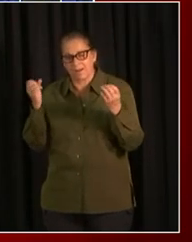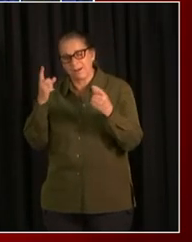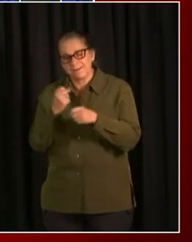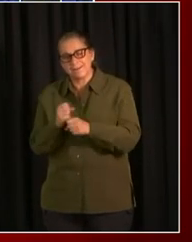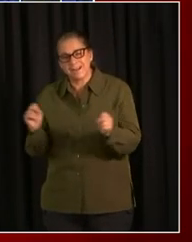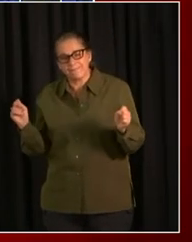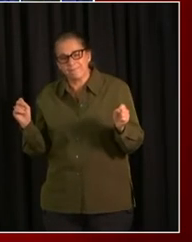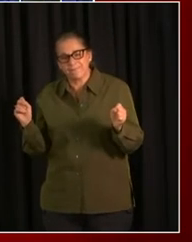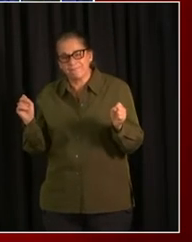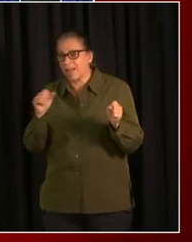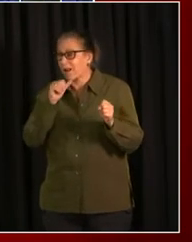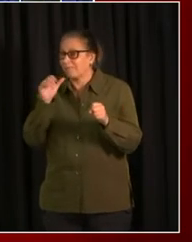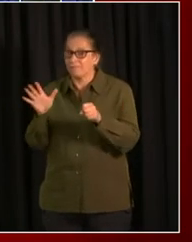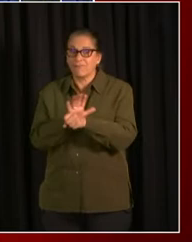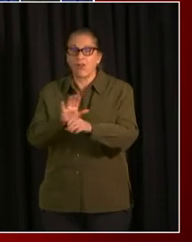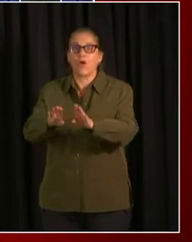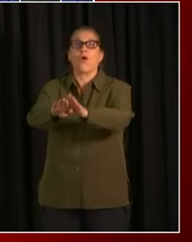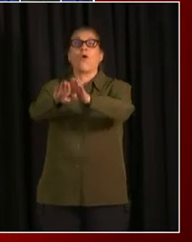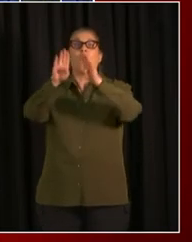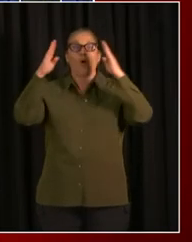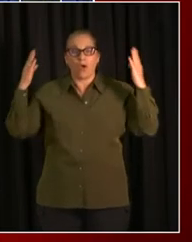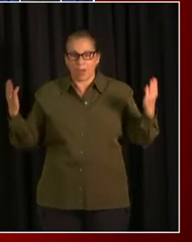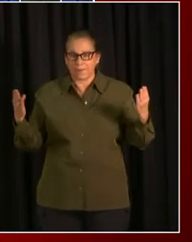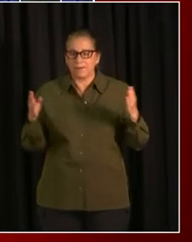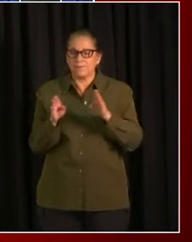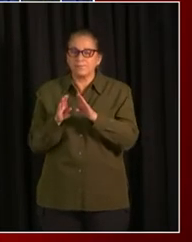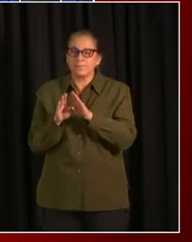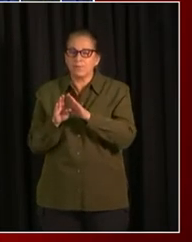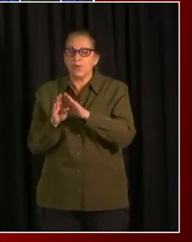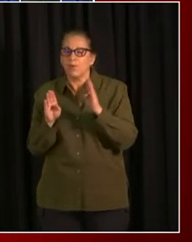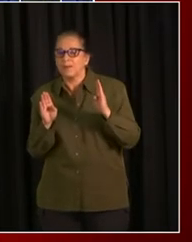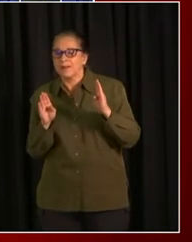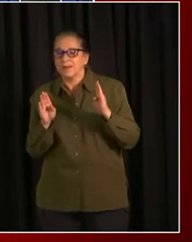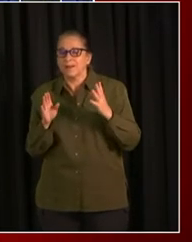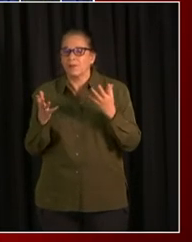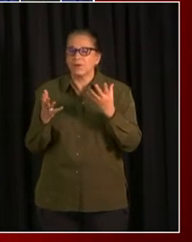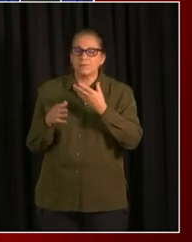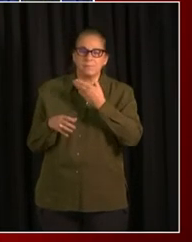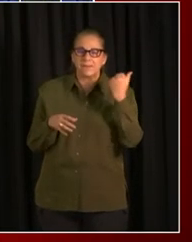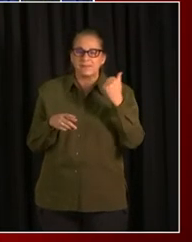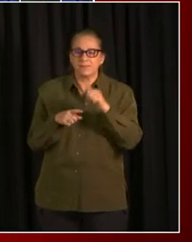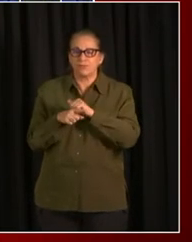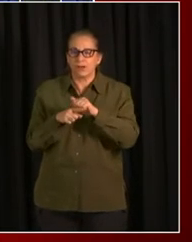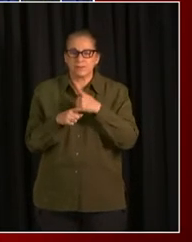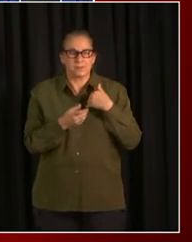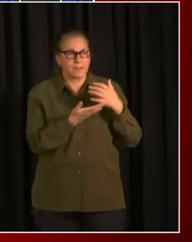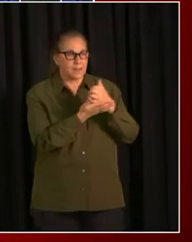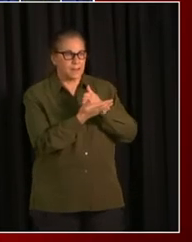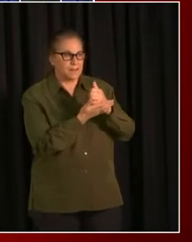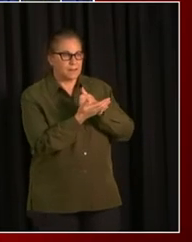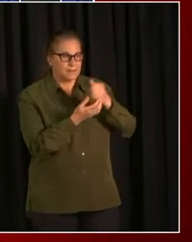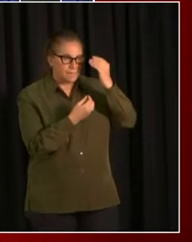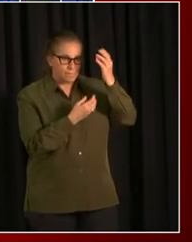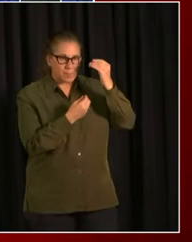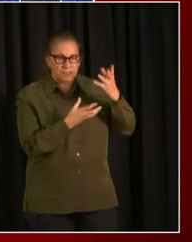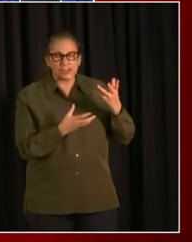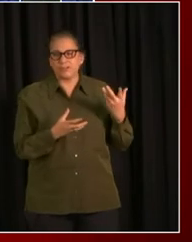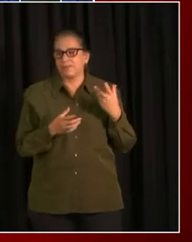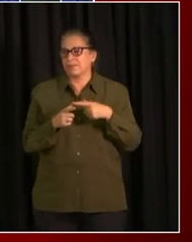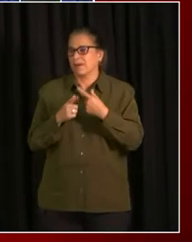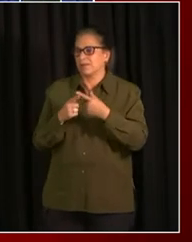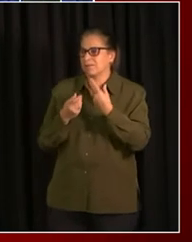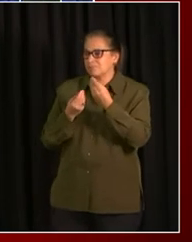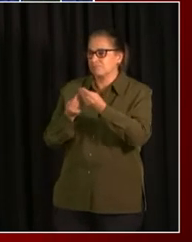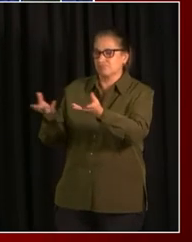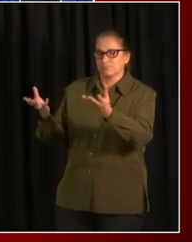gym owners as to how best practices can be implemented. I mean, DC actually opened gyms